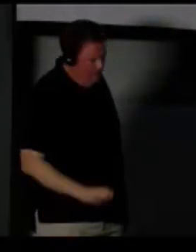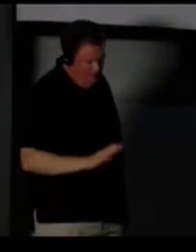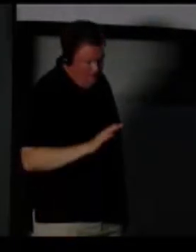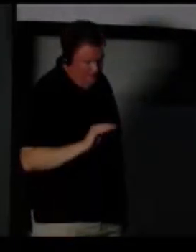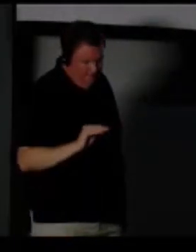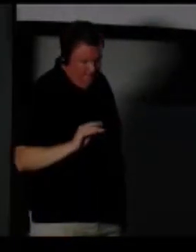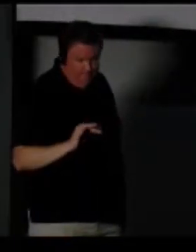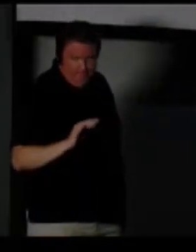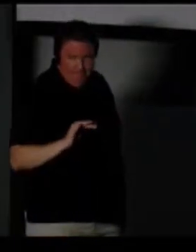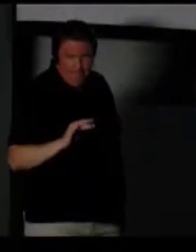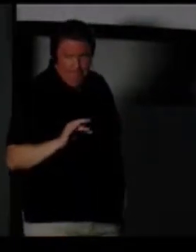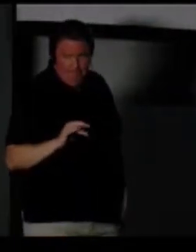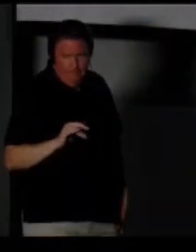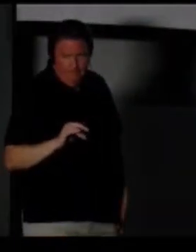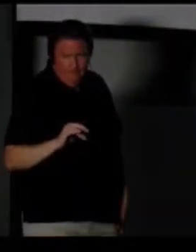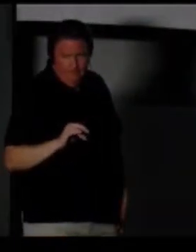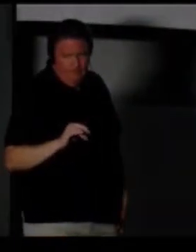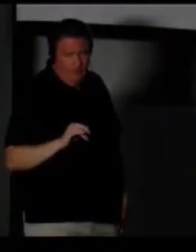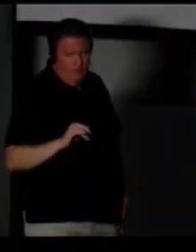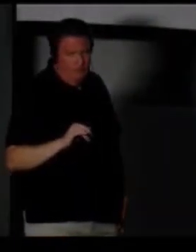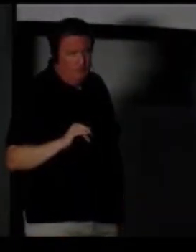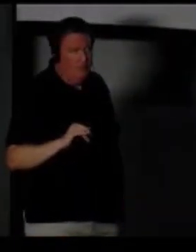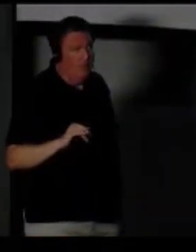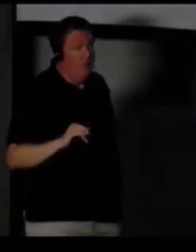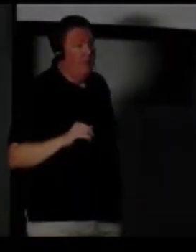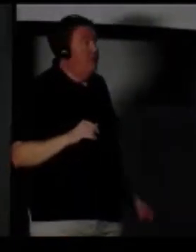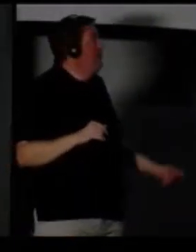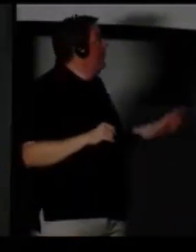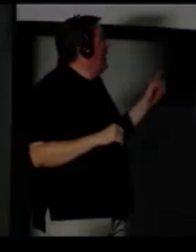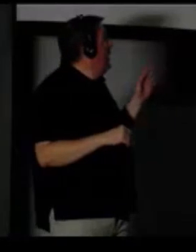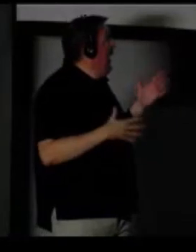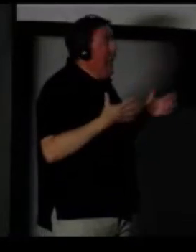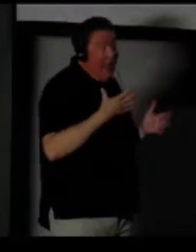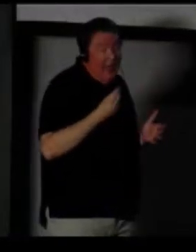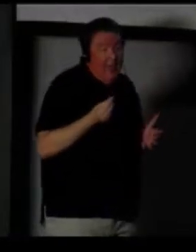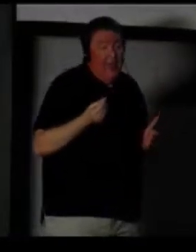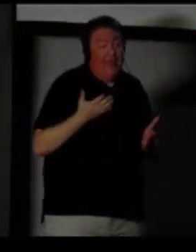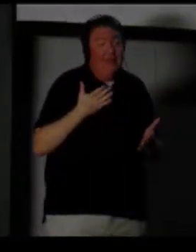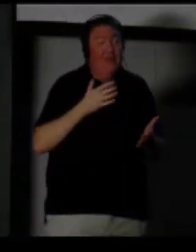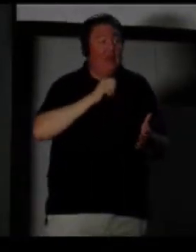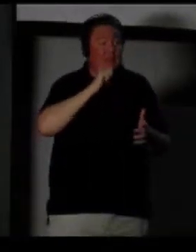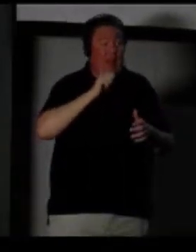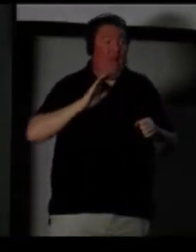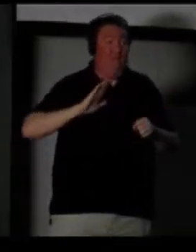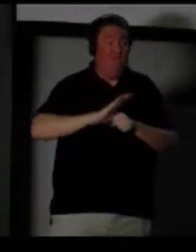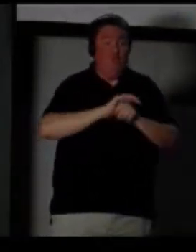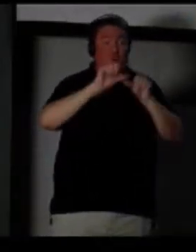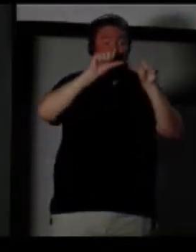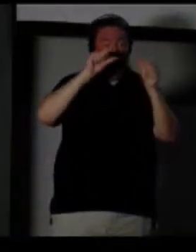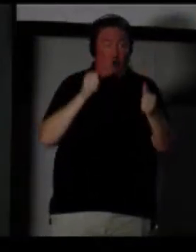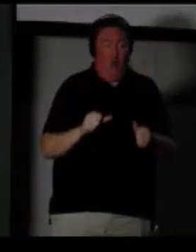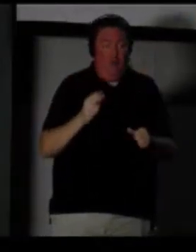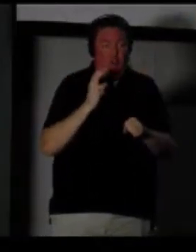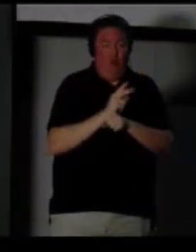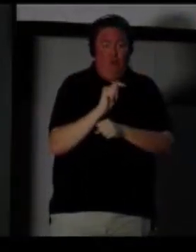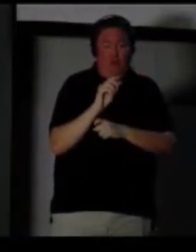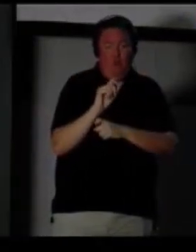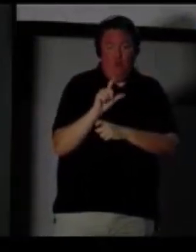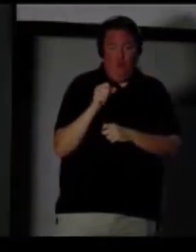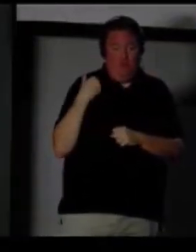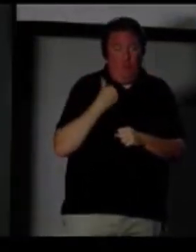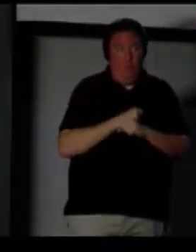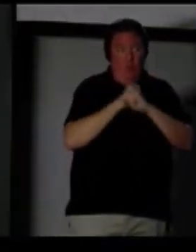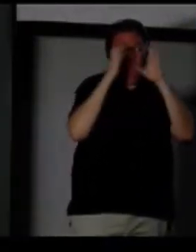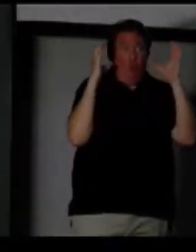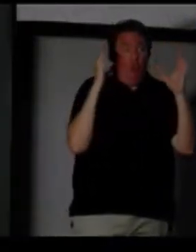also, maybe not entirely sculpted by the tools that we thought. Maybe a mashup